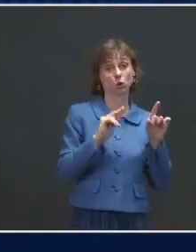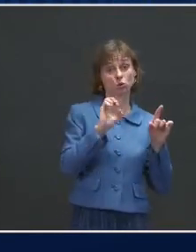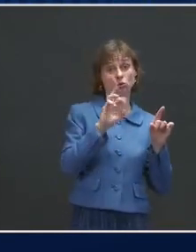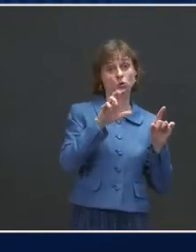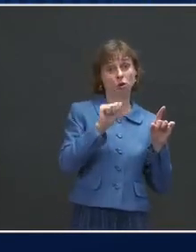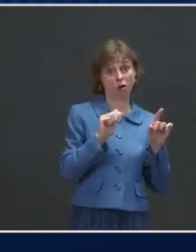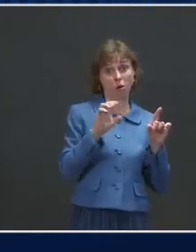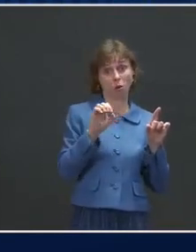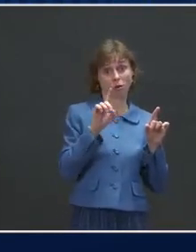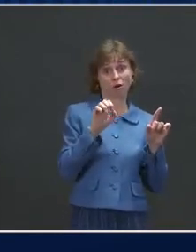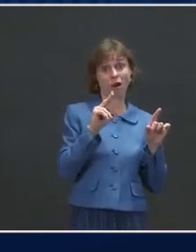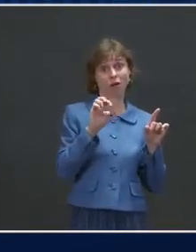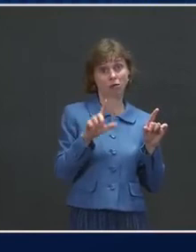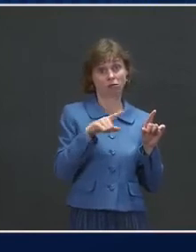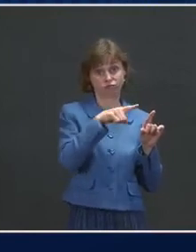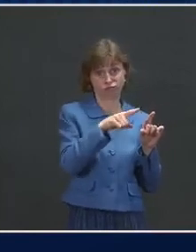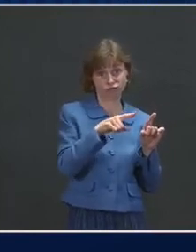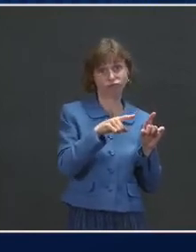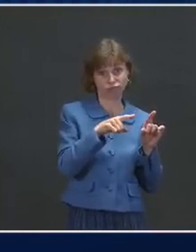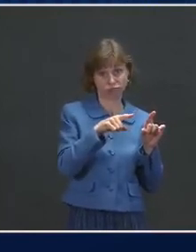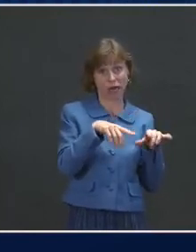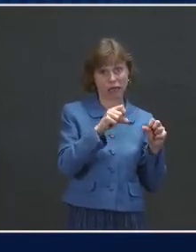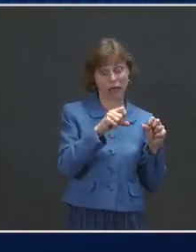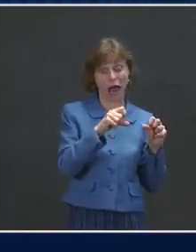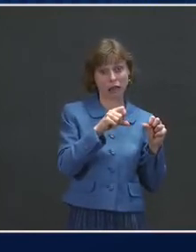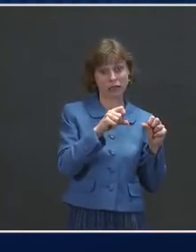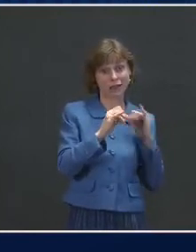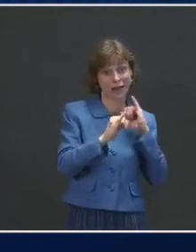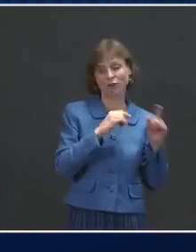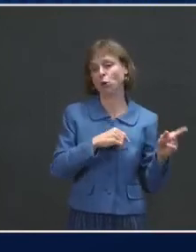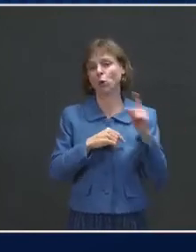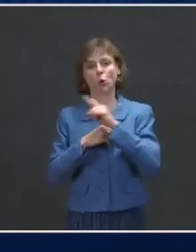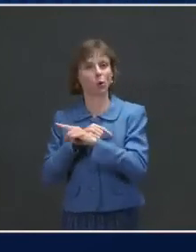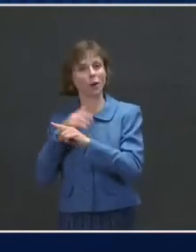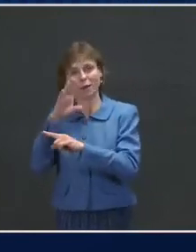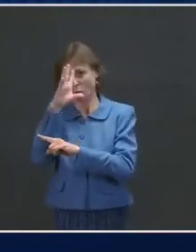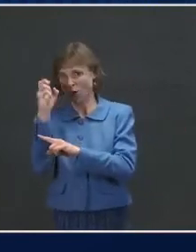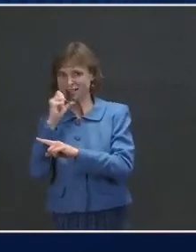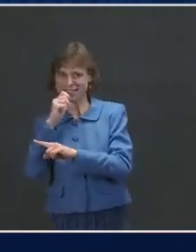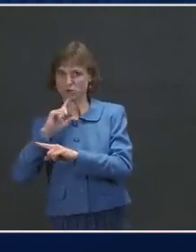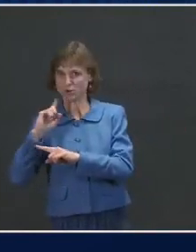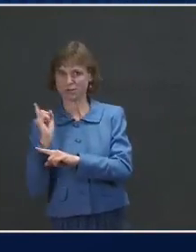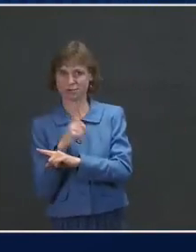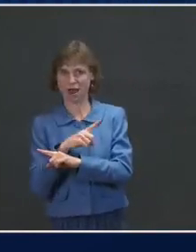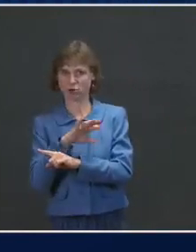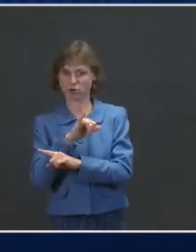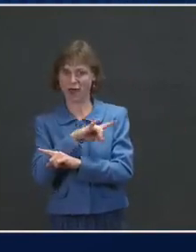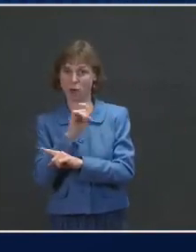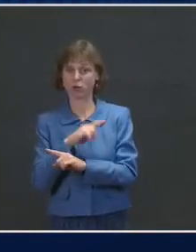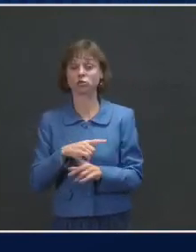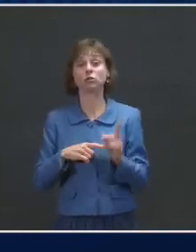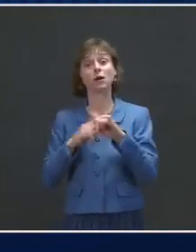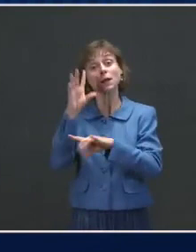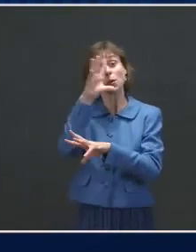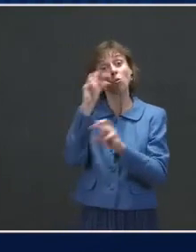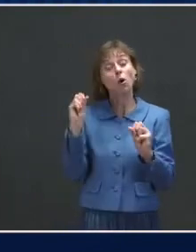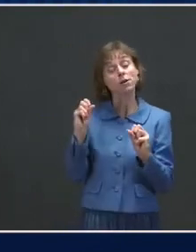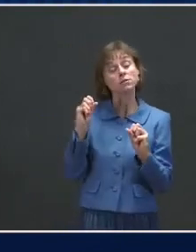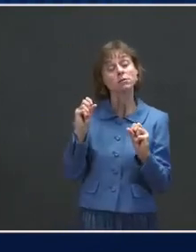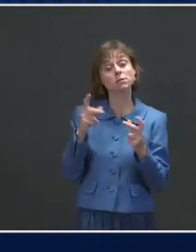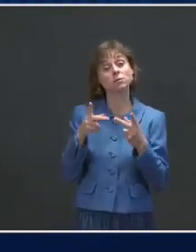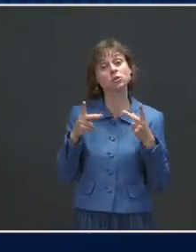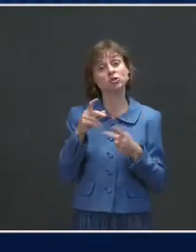the interview, and he didn't respond to the question. So the president's position is that if Iran comes back into